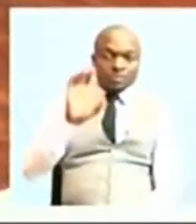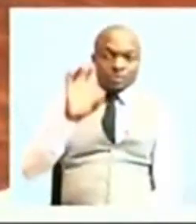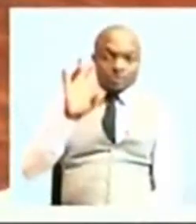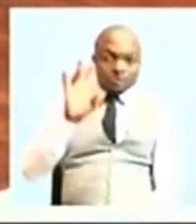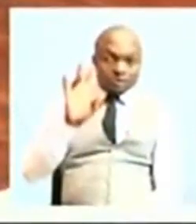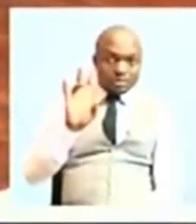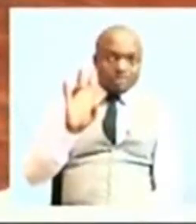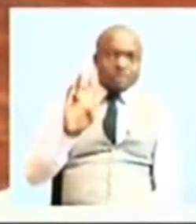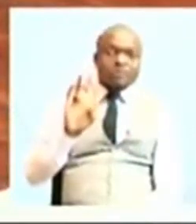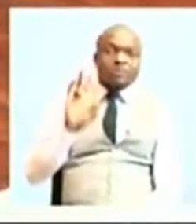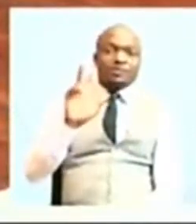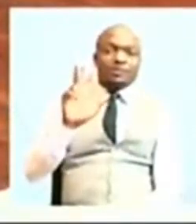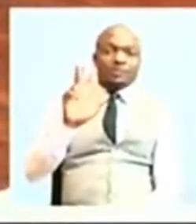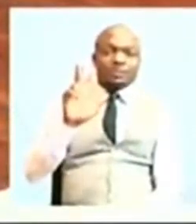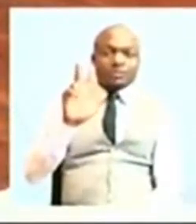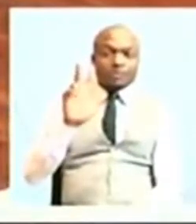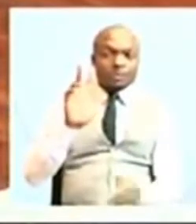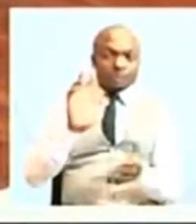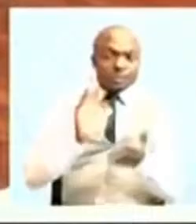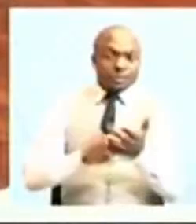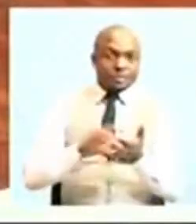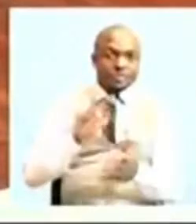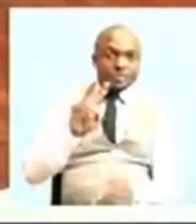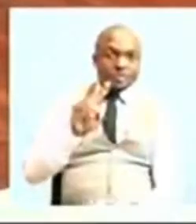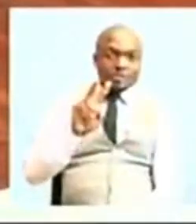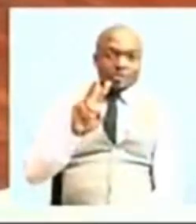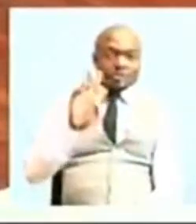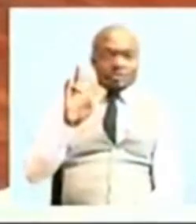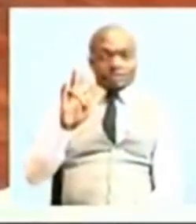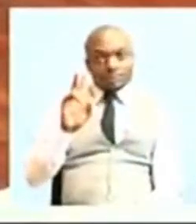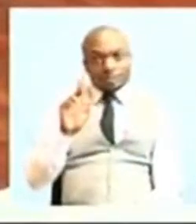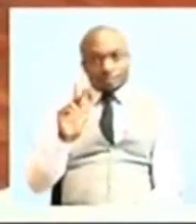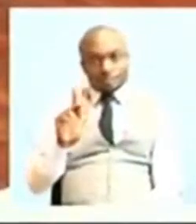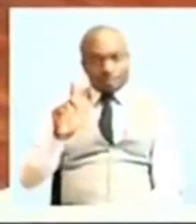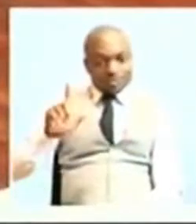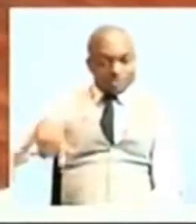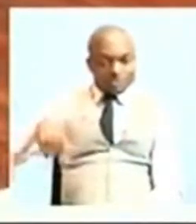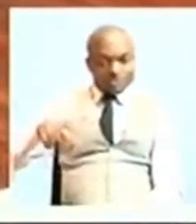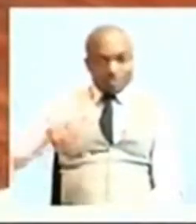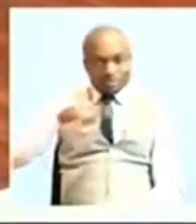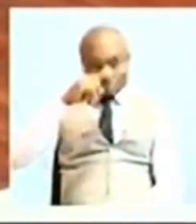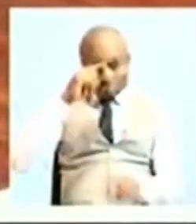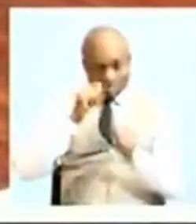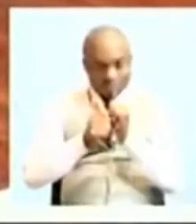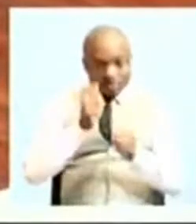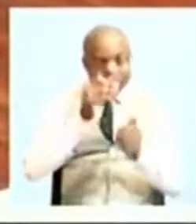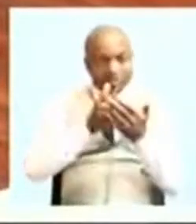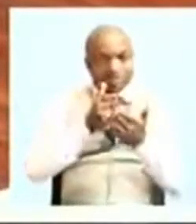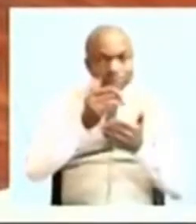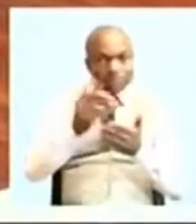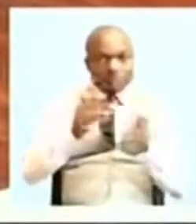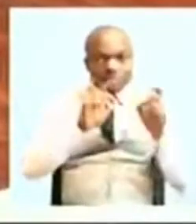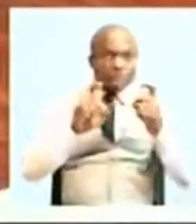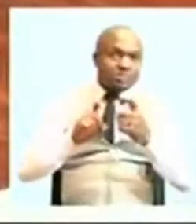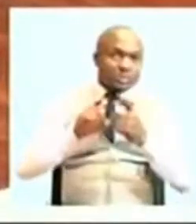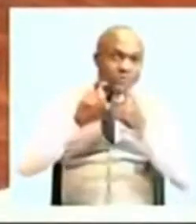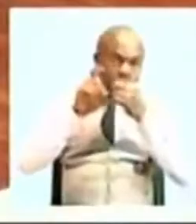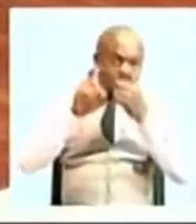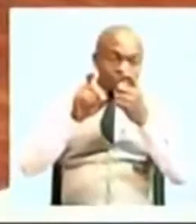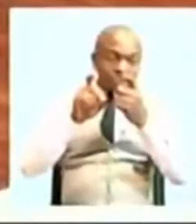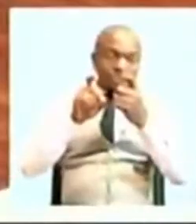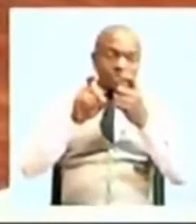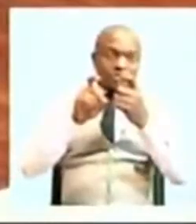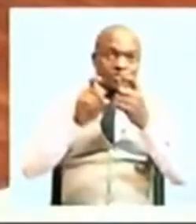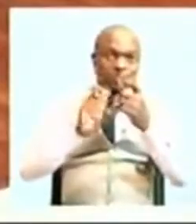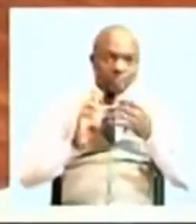1,373,027 kwacha. The delays were primarily due to procurement-related challenges encountered during